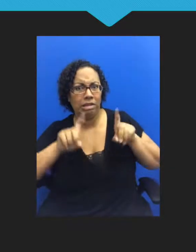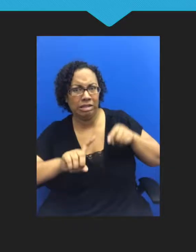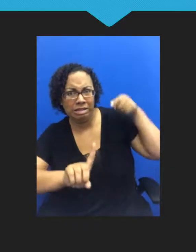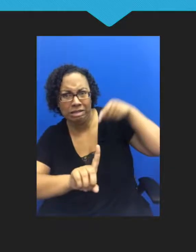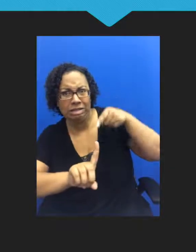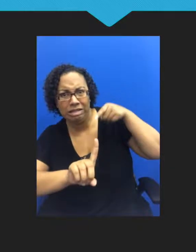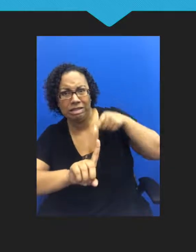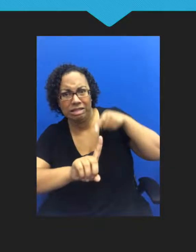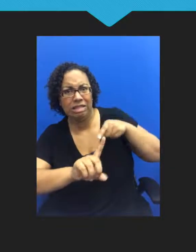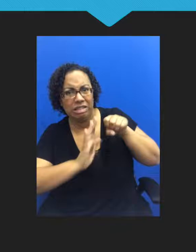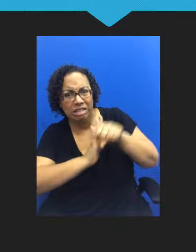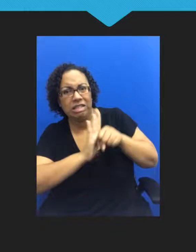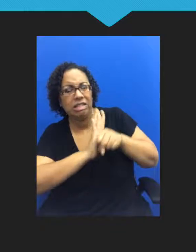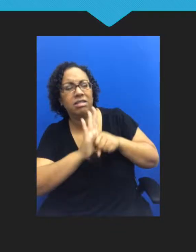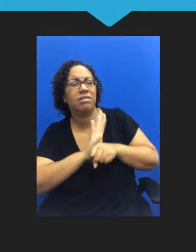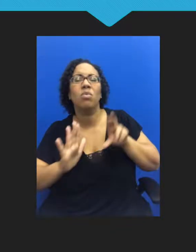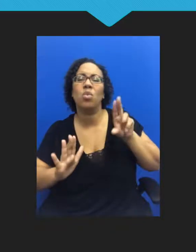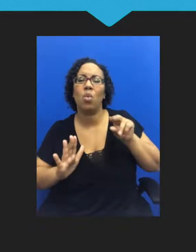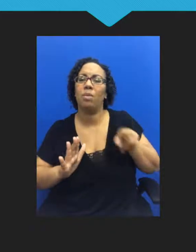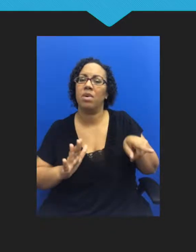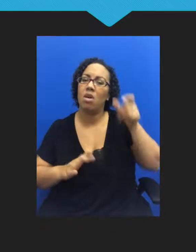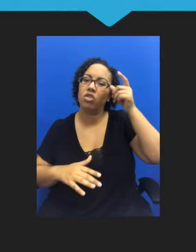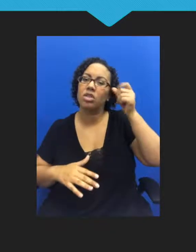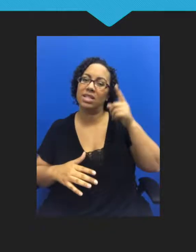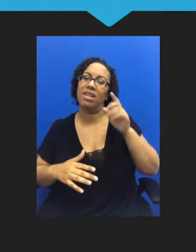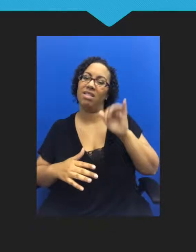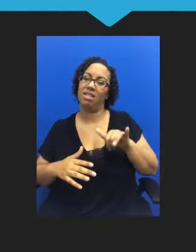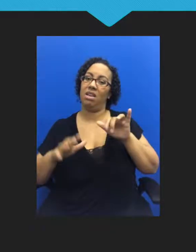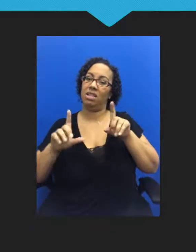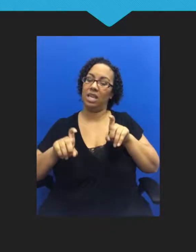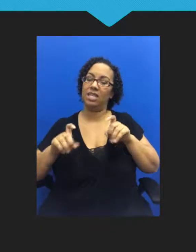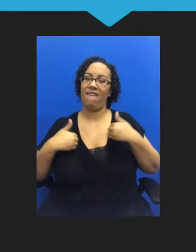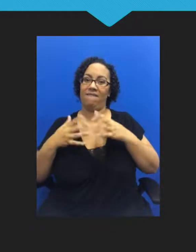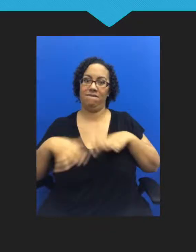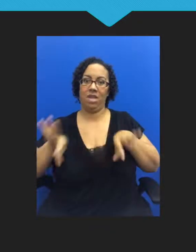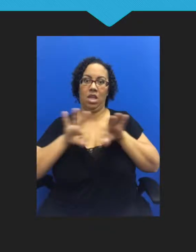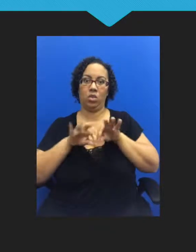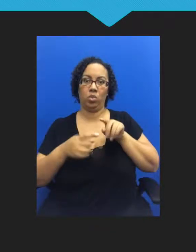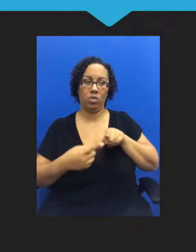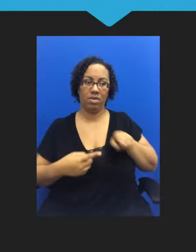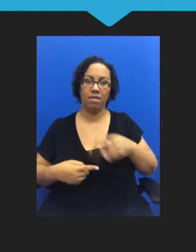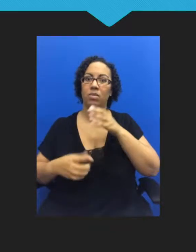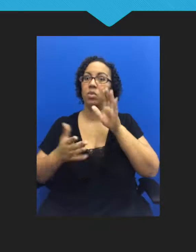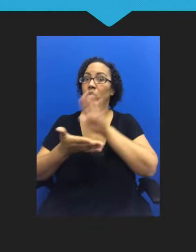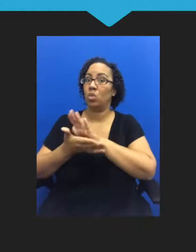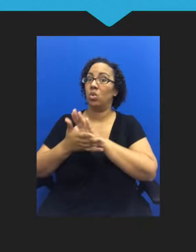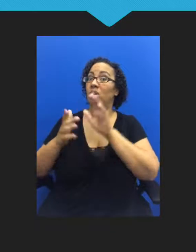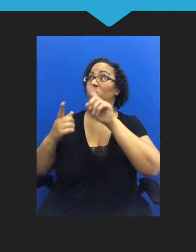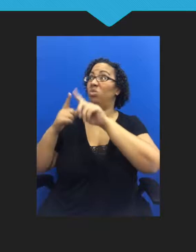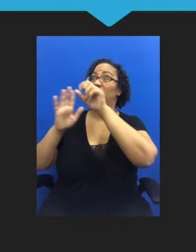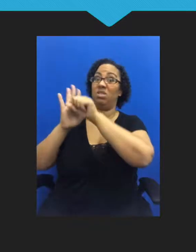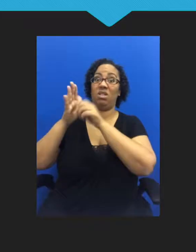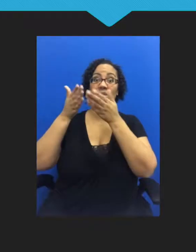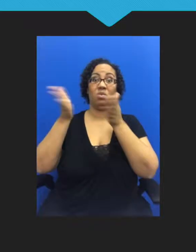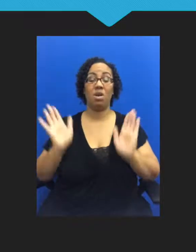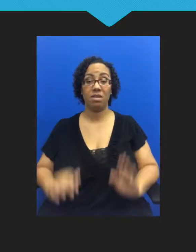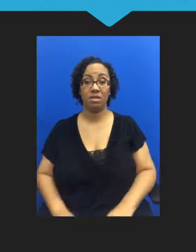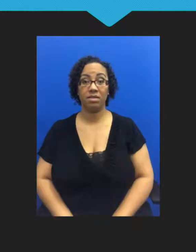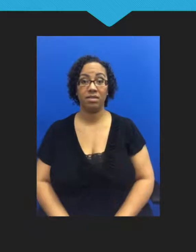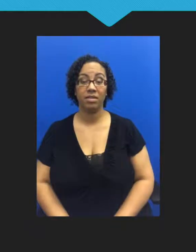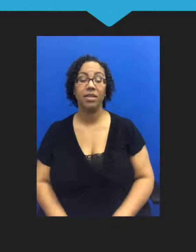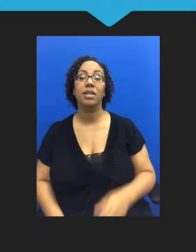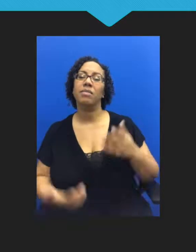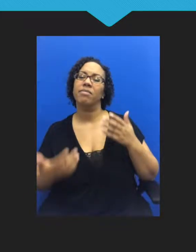assessment. It doesn't mean that teachers rely heavily on the assessment. However, it does have value to